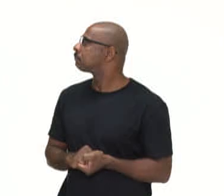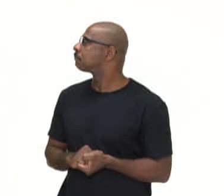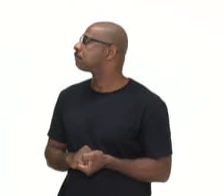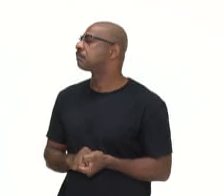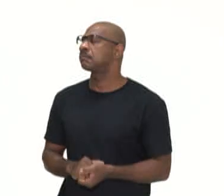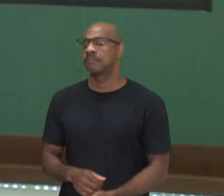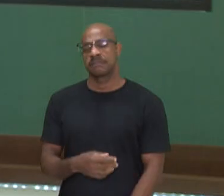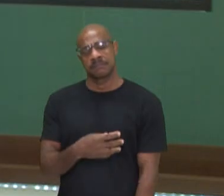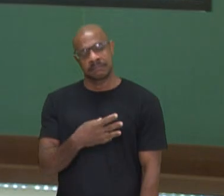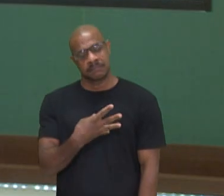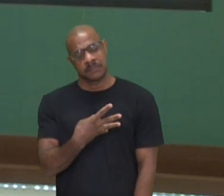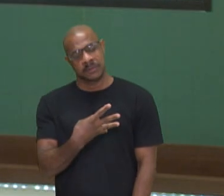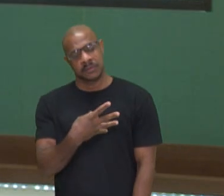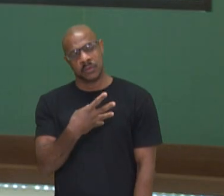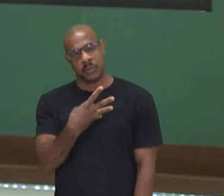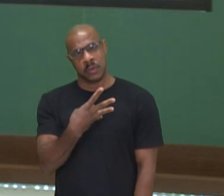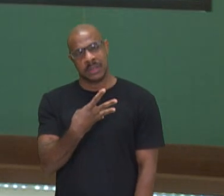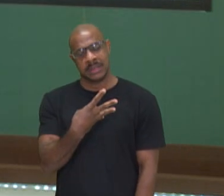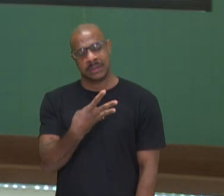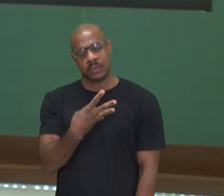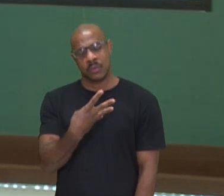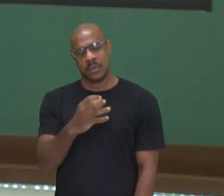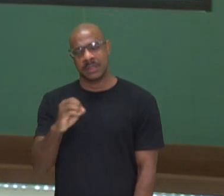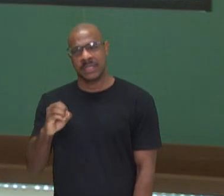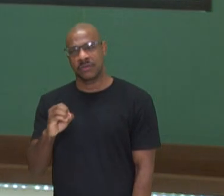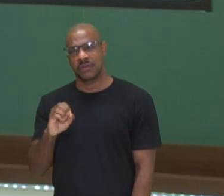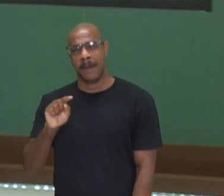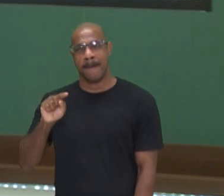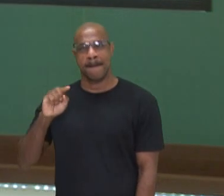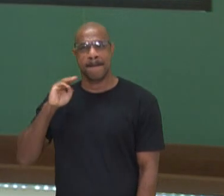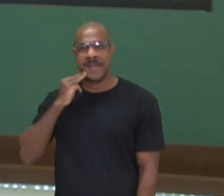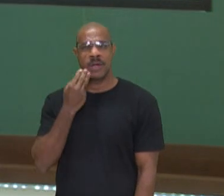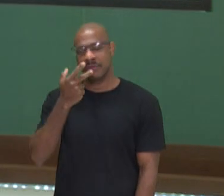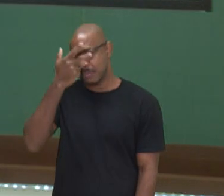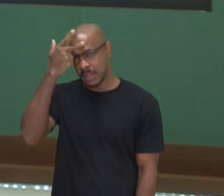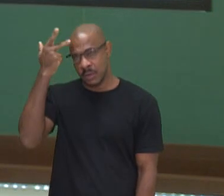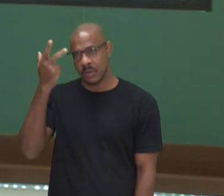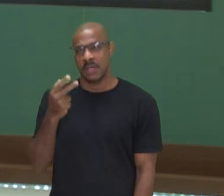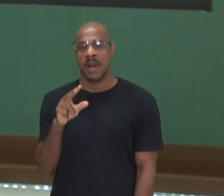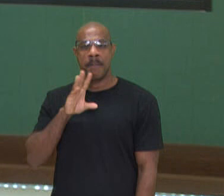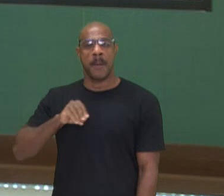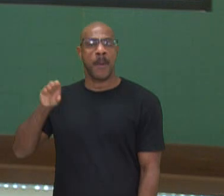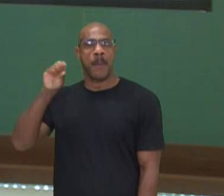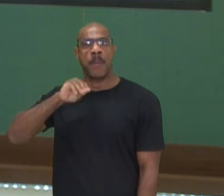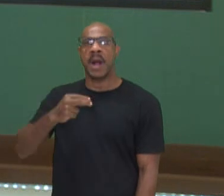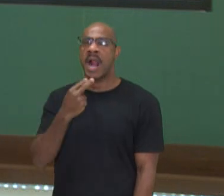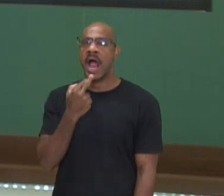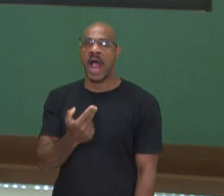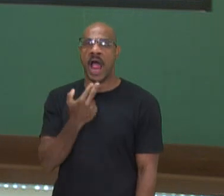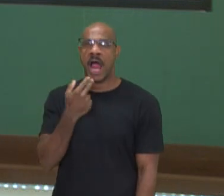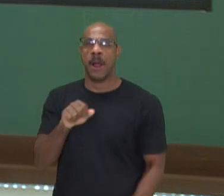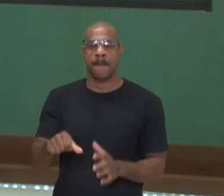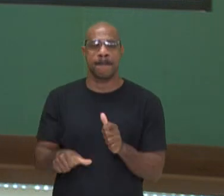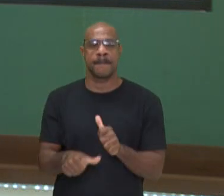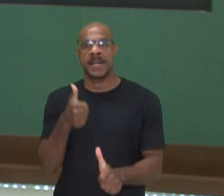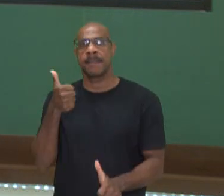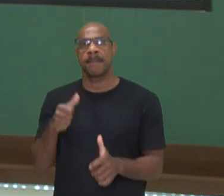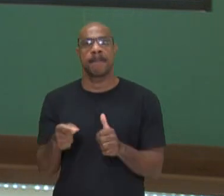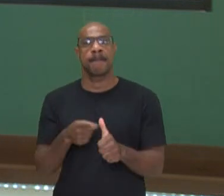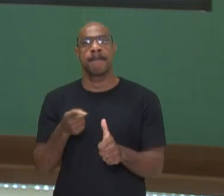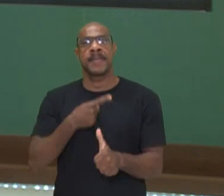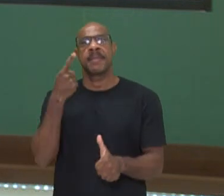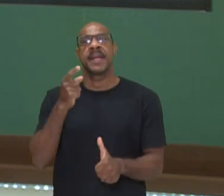400 milhões de pessoas pelo mundo falam inglês como sua primeira língua. Não somente isso,